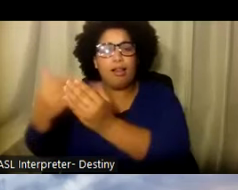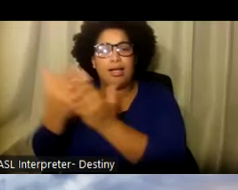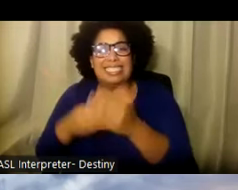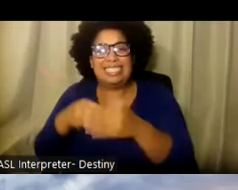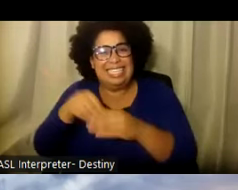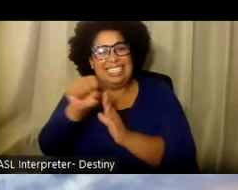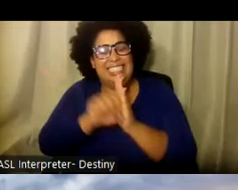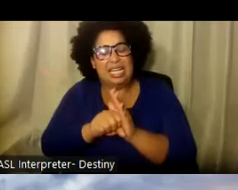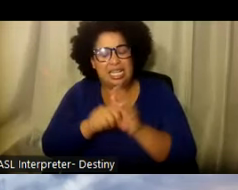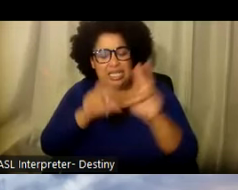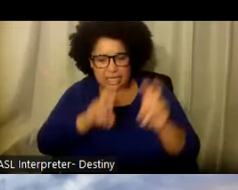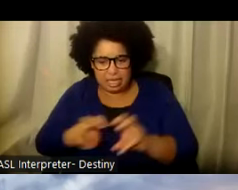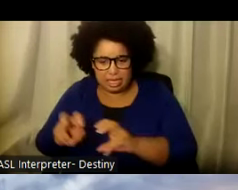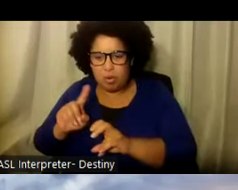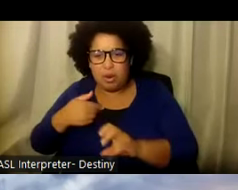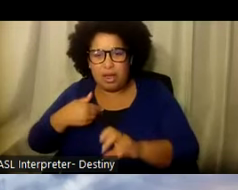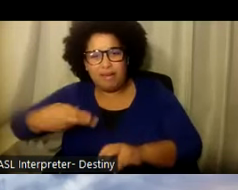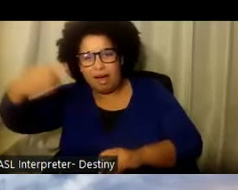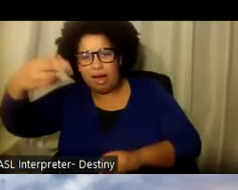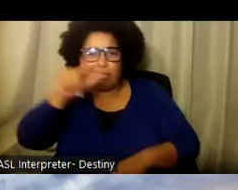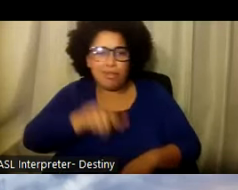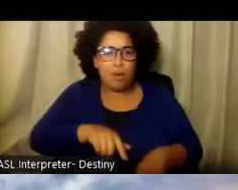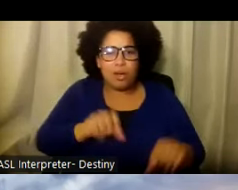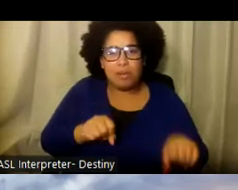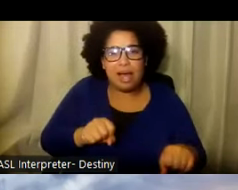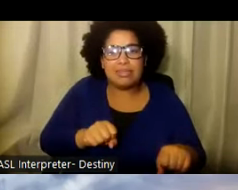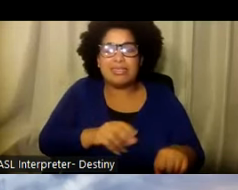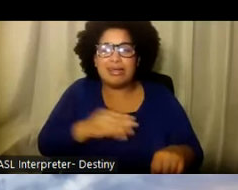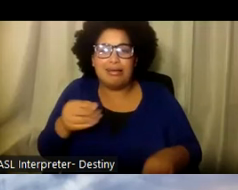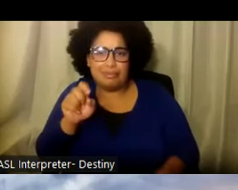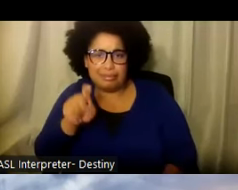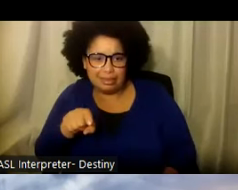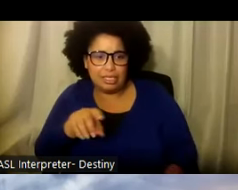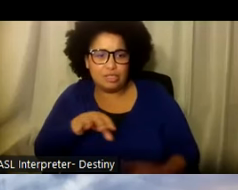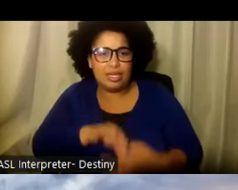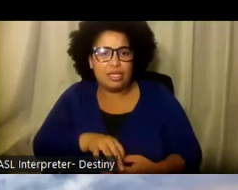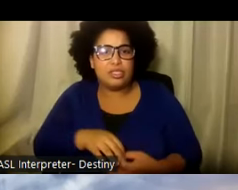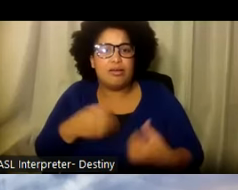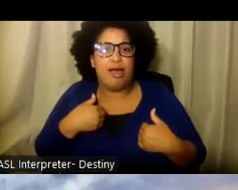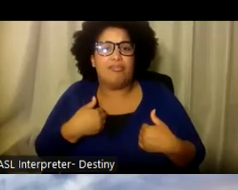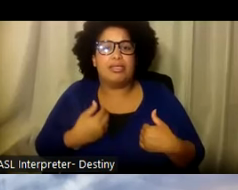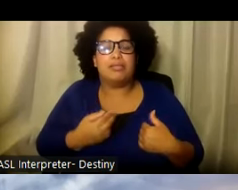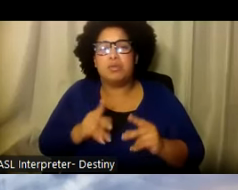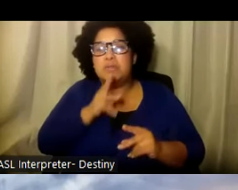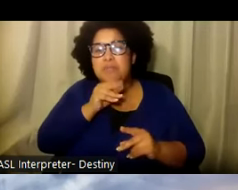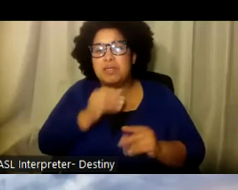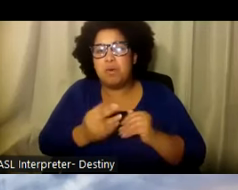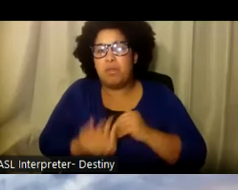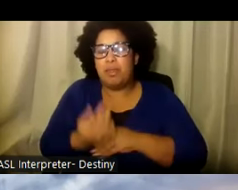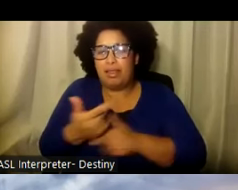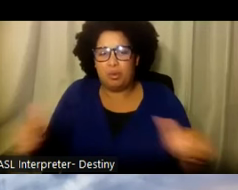helpful in assessing where we have high or low capacity and needs. Next slide, please.